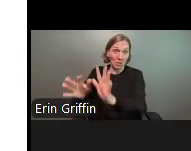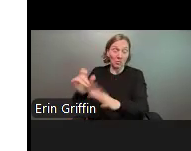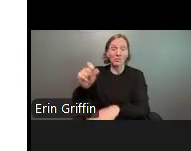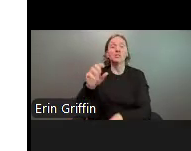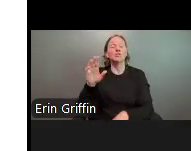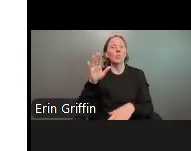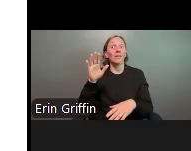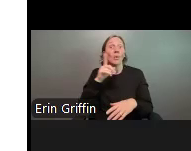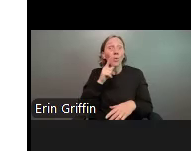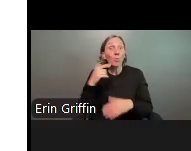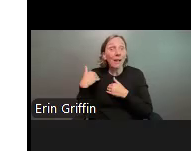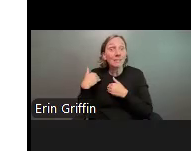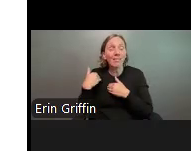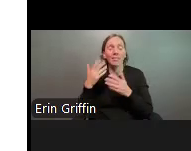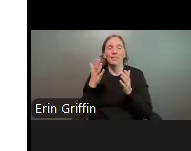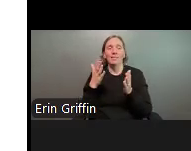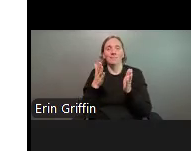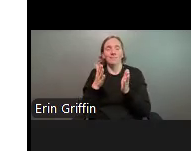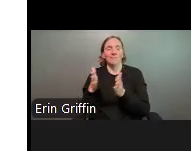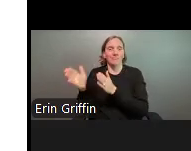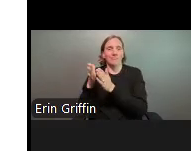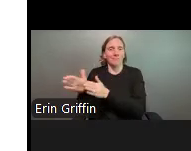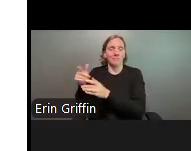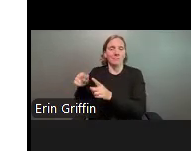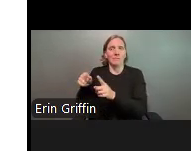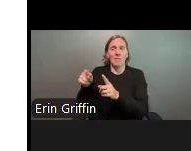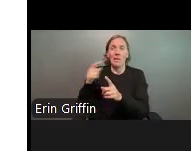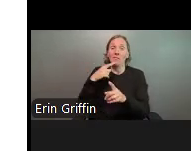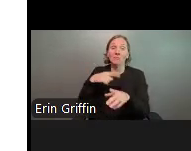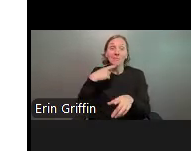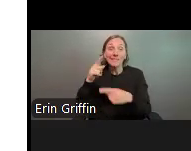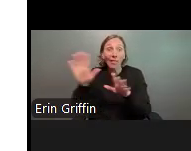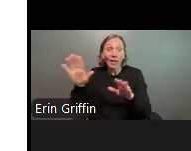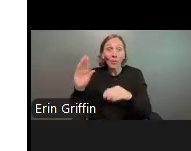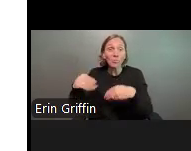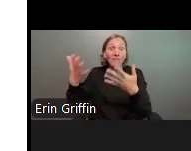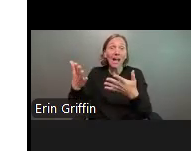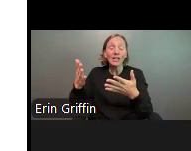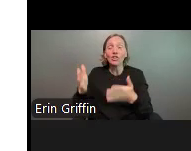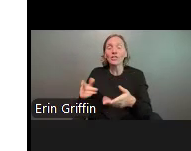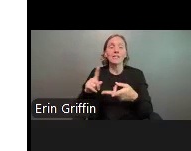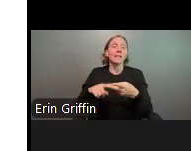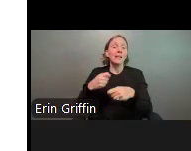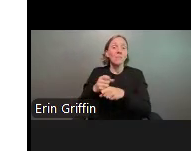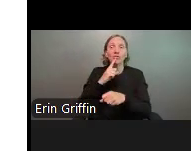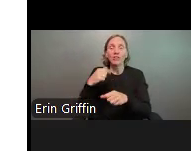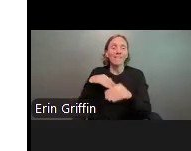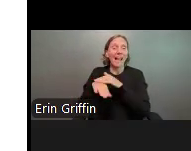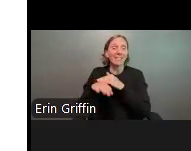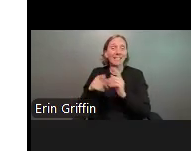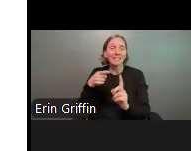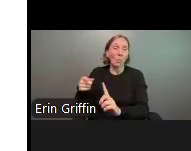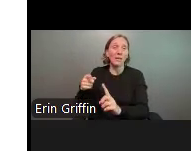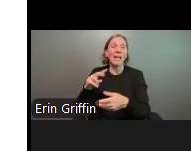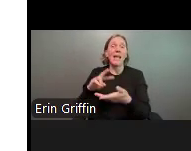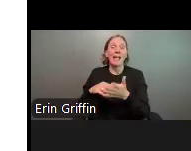make sure and communicate that to our providers to ensure that access point is there and secure language access